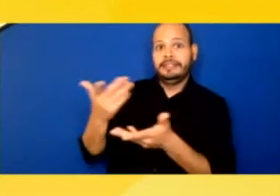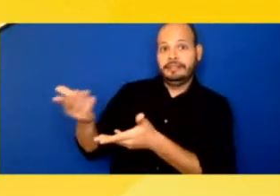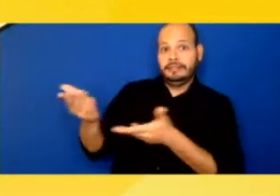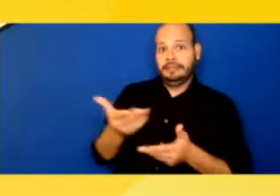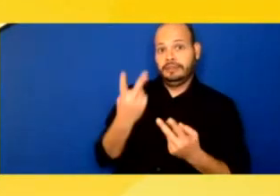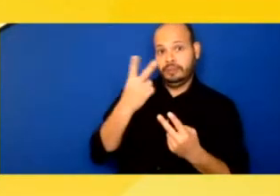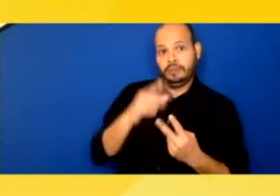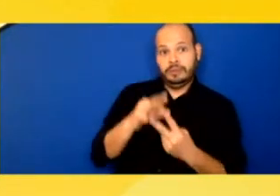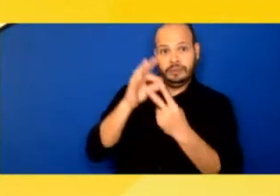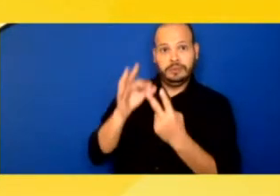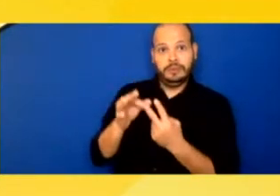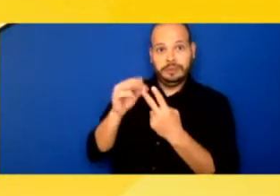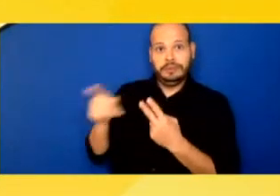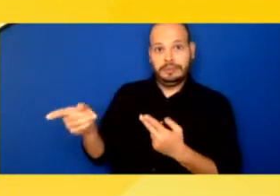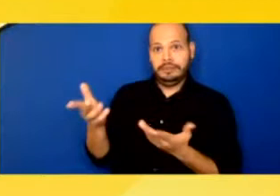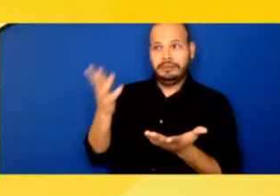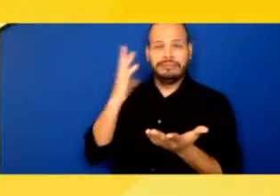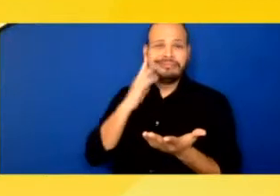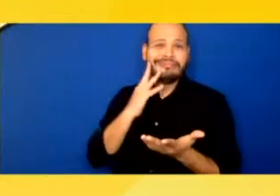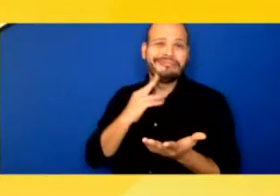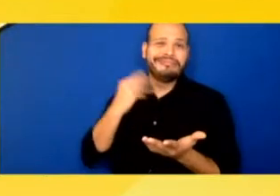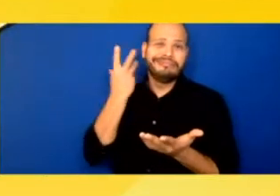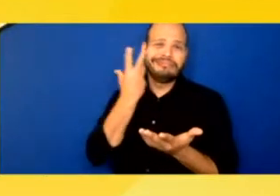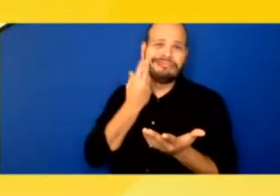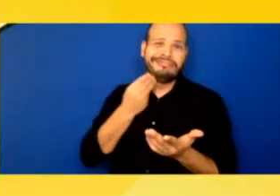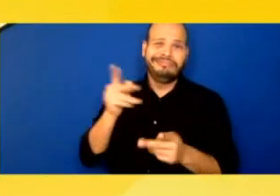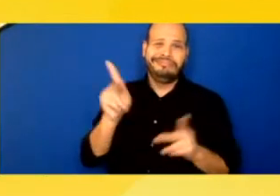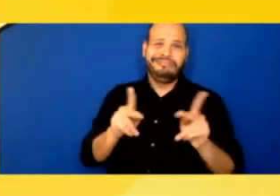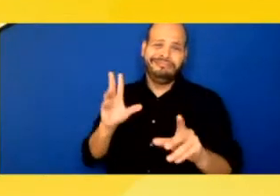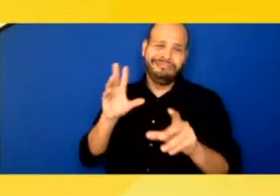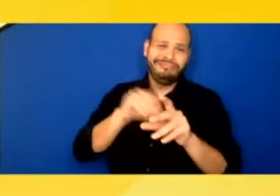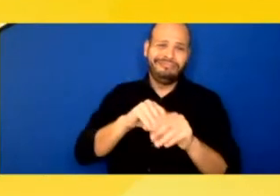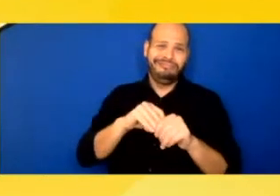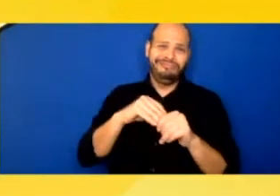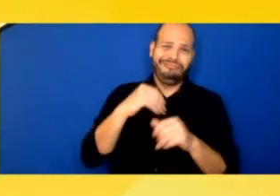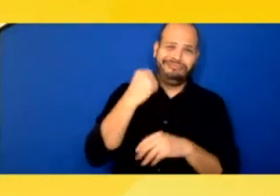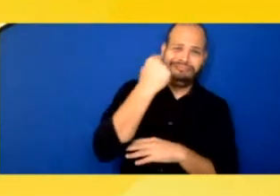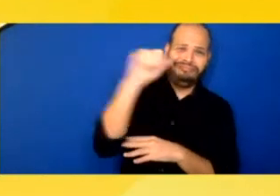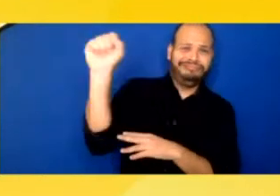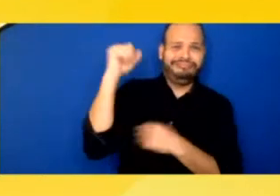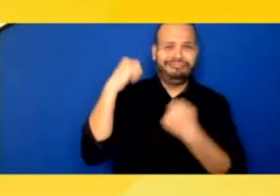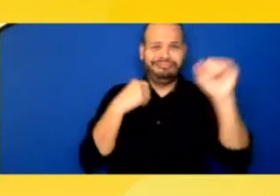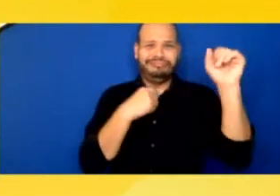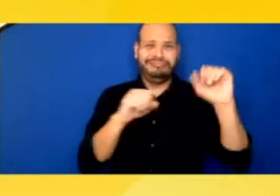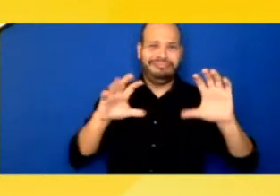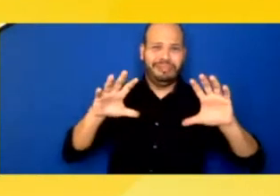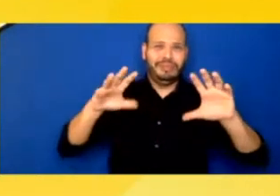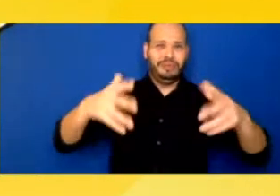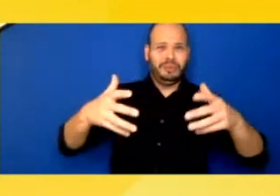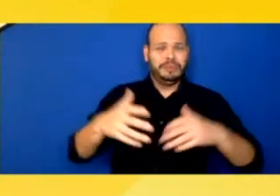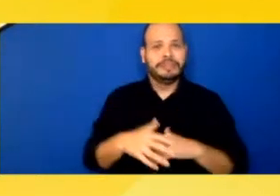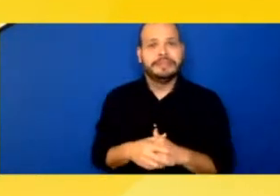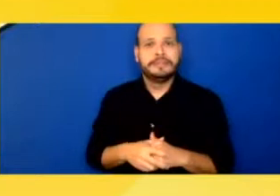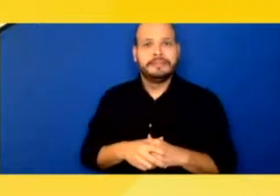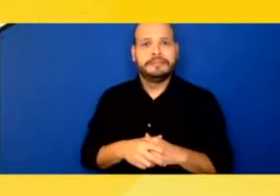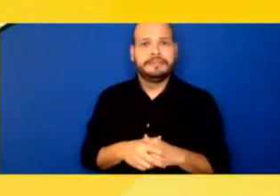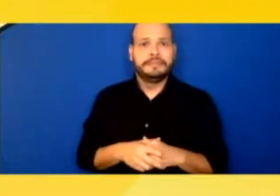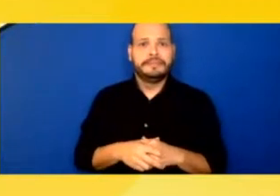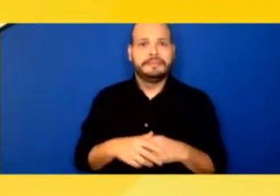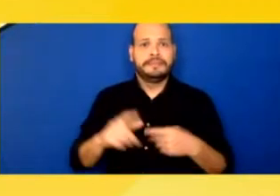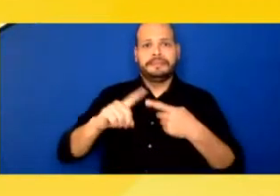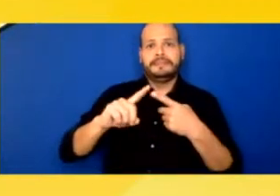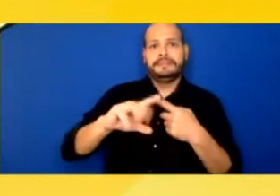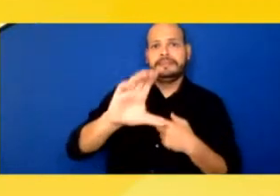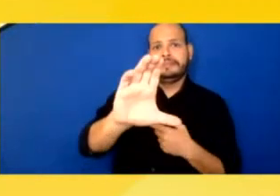friends of the movement, the Reverend Dr. Cynthia Lynette Hale, senior pastor of the Ray of Hope Christian Church in Decatur,